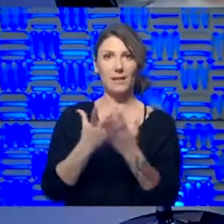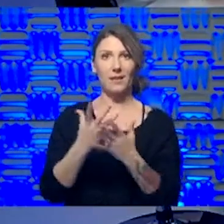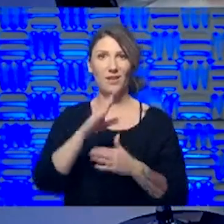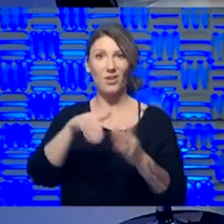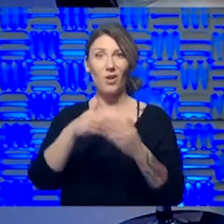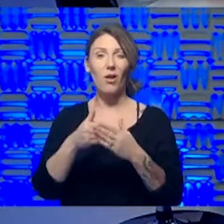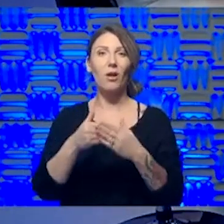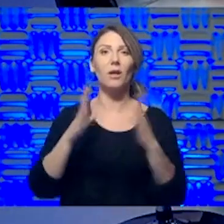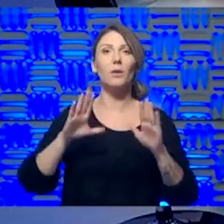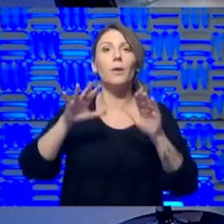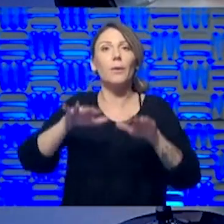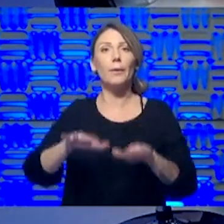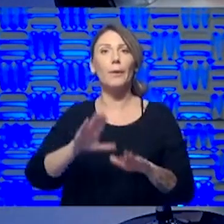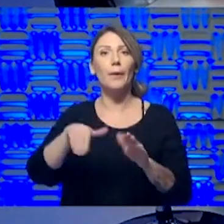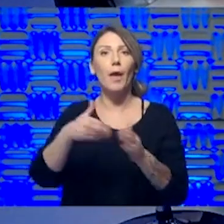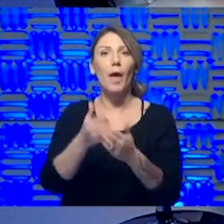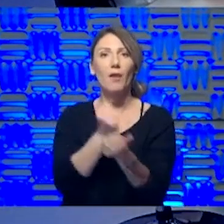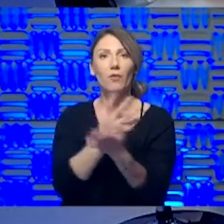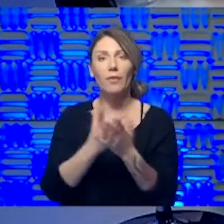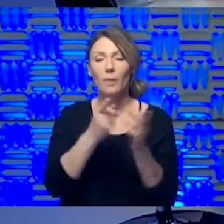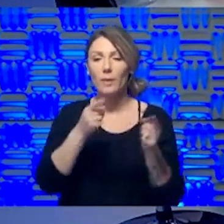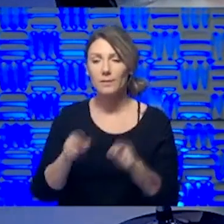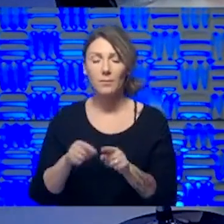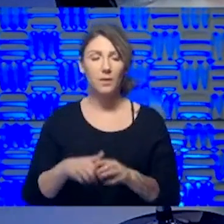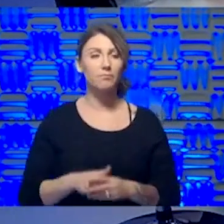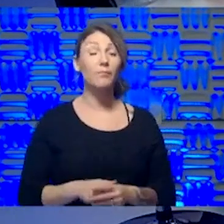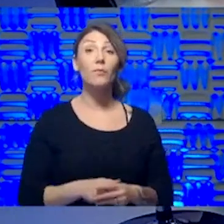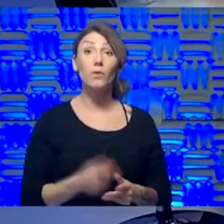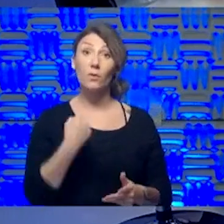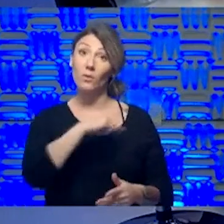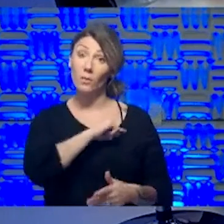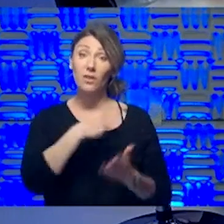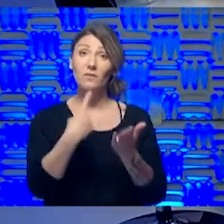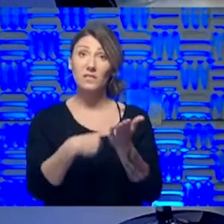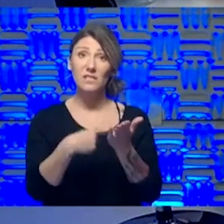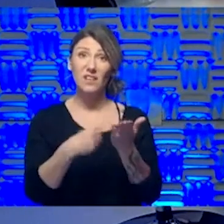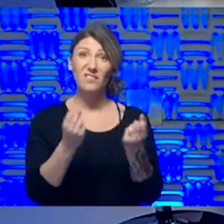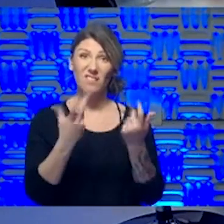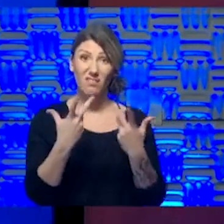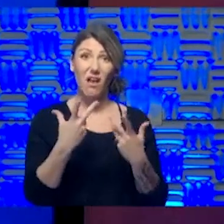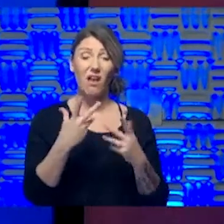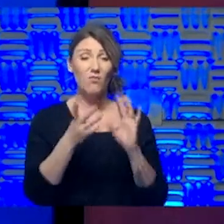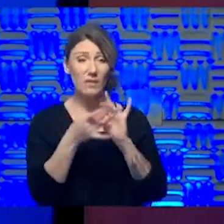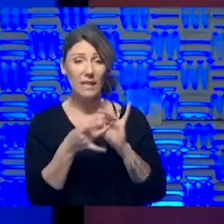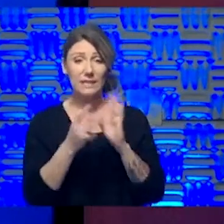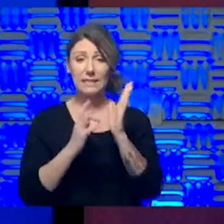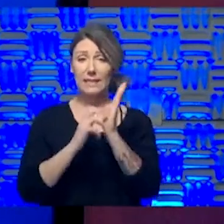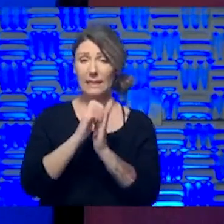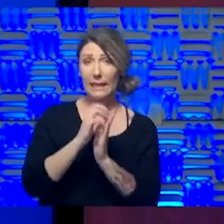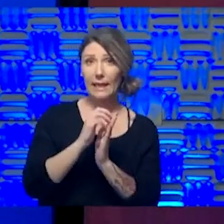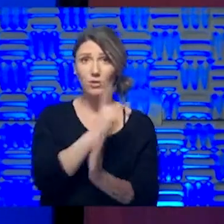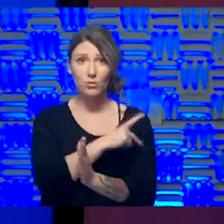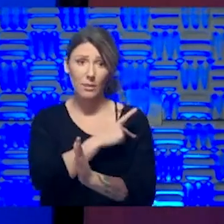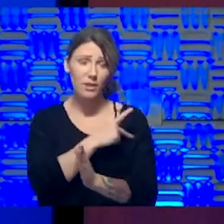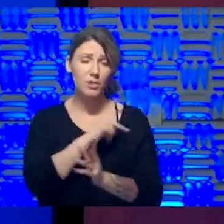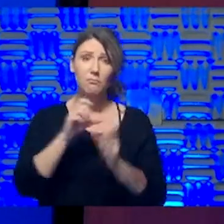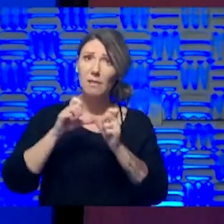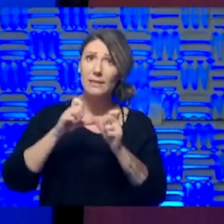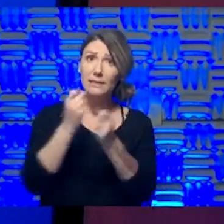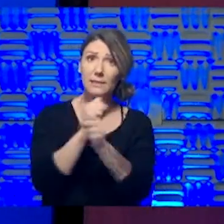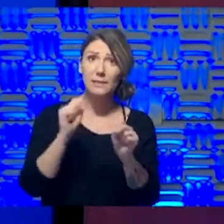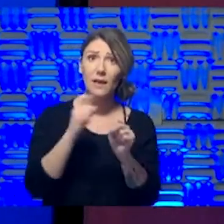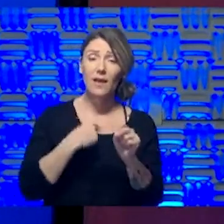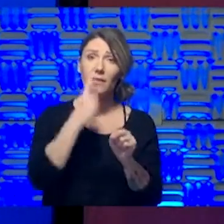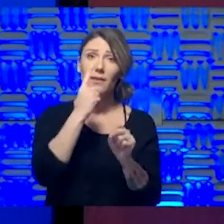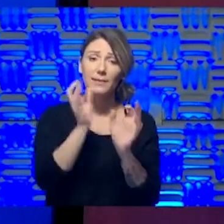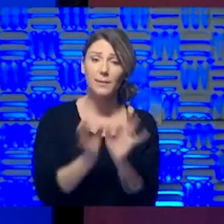on. Dr. Chen. Yeah, we've talked a lot about cancer patients getting treatment and keeping safe today. I think it's important for